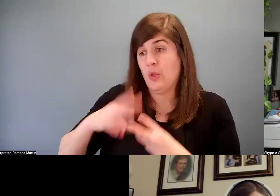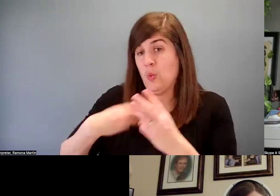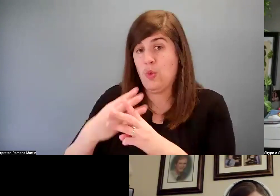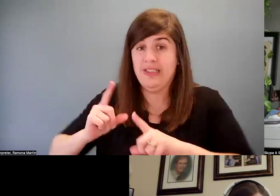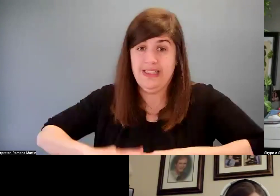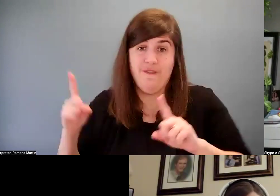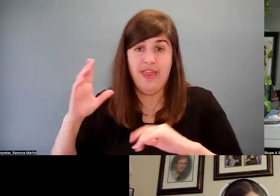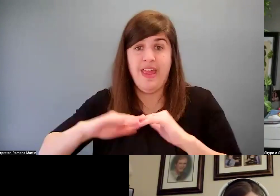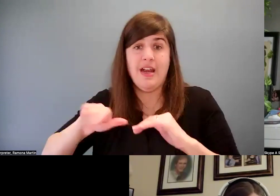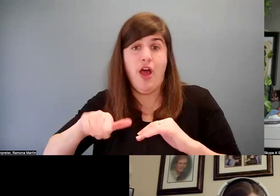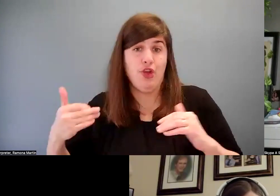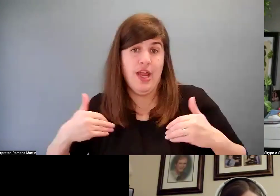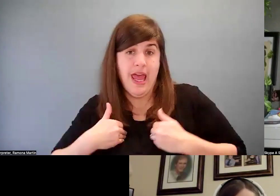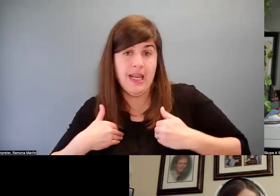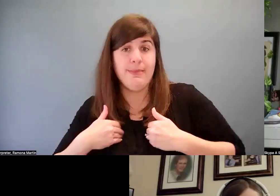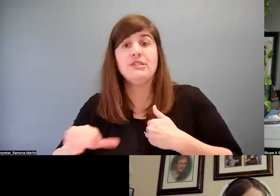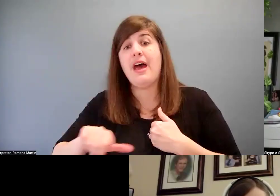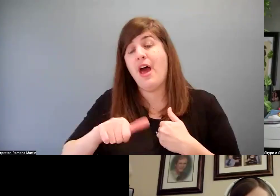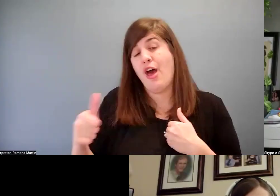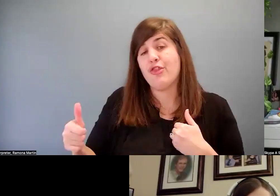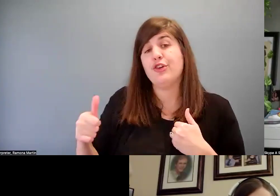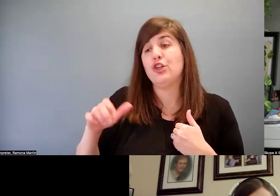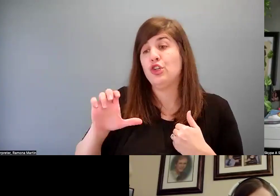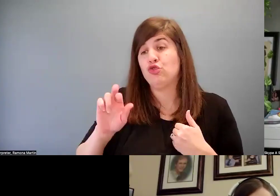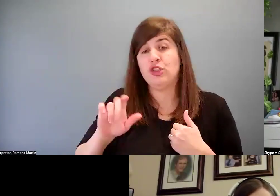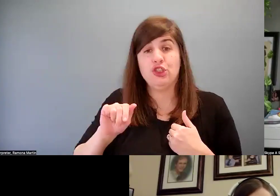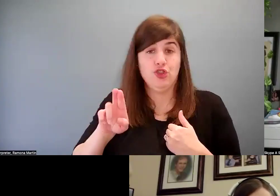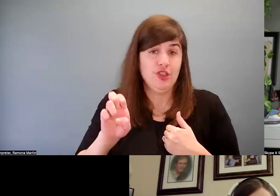differently than other animals and other creatures. Um,